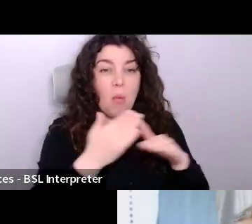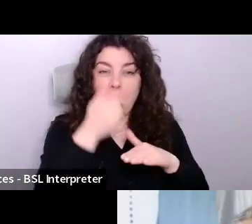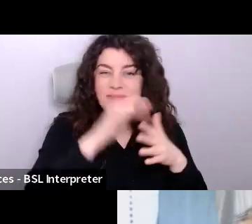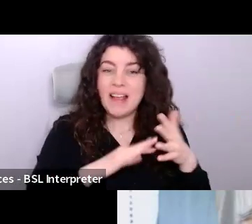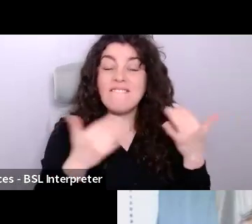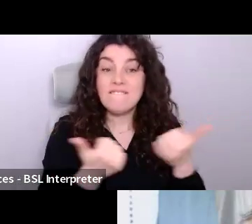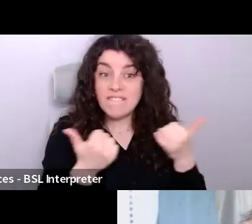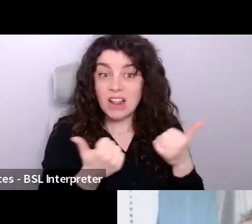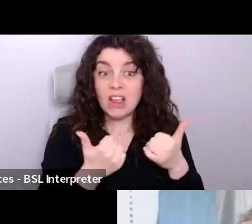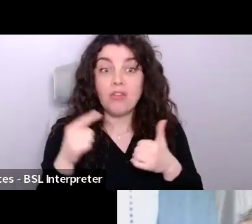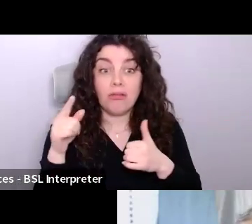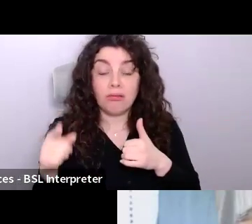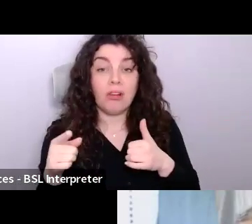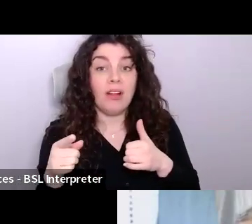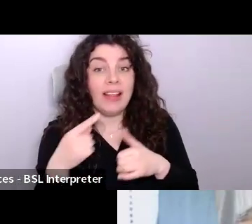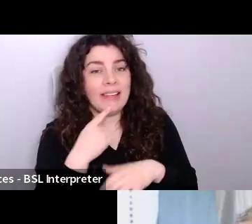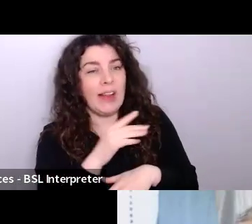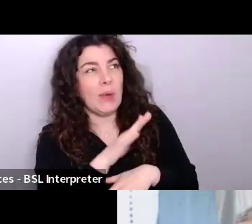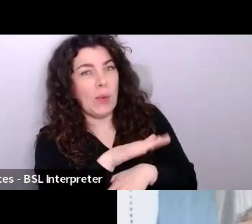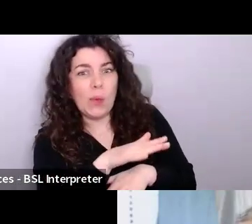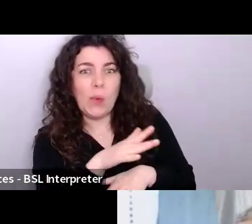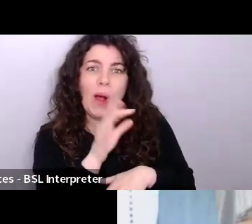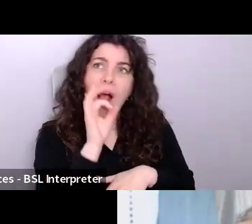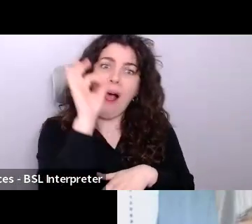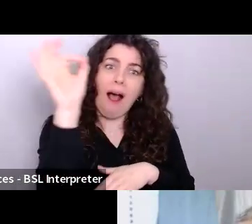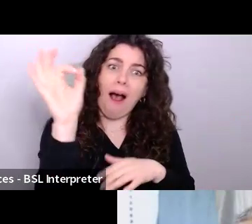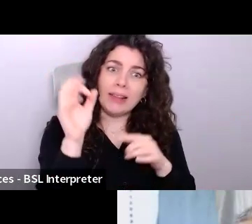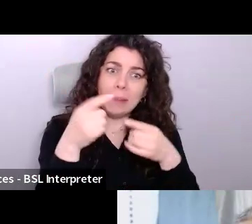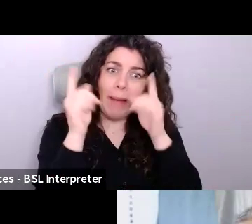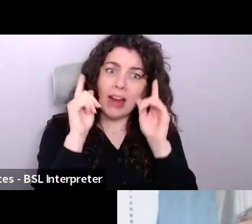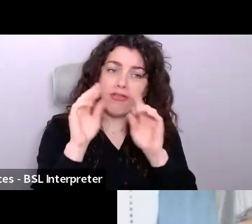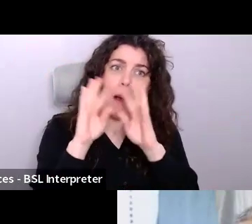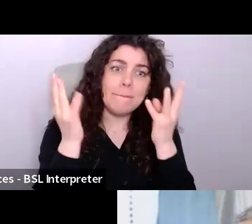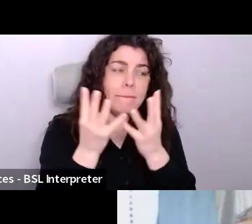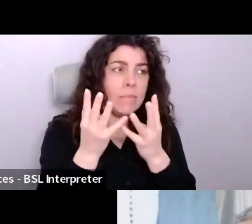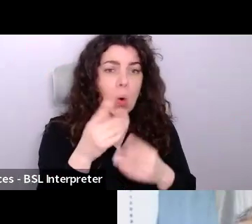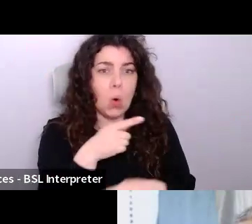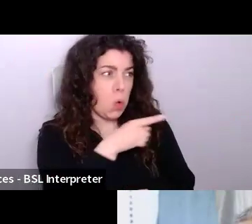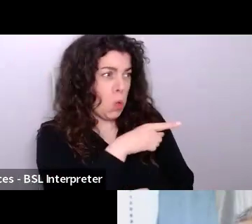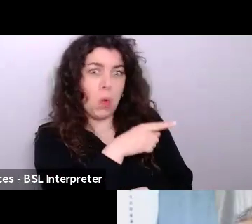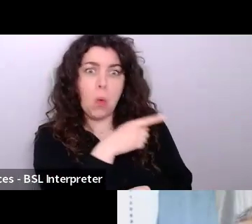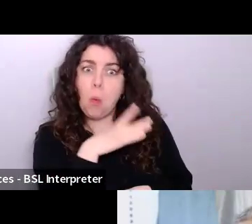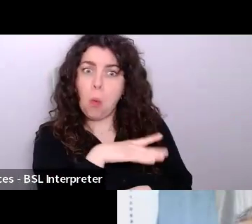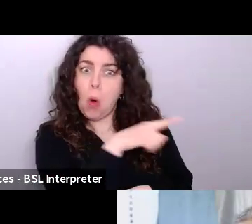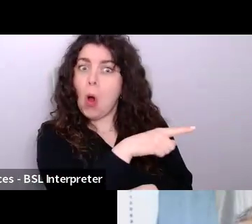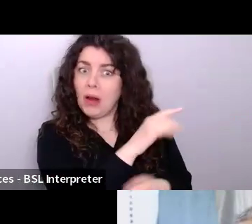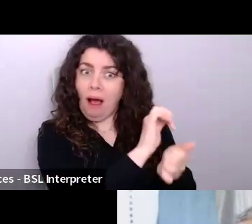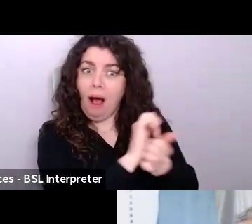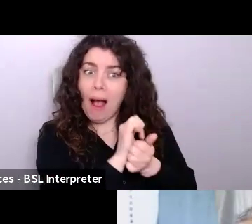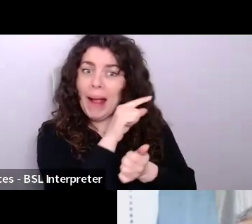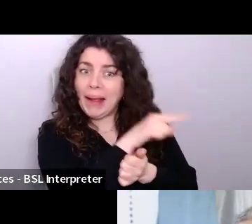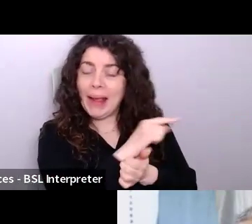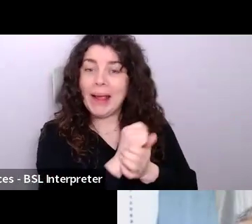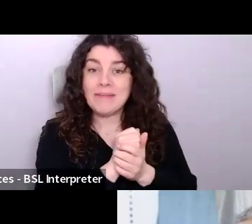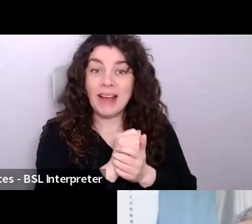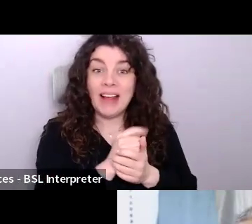in, you know, something to the management, to the board, saying that they wanted to take him on as an employee, and